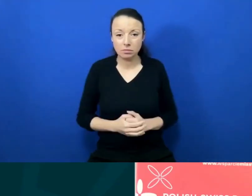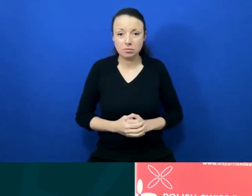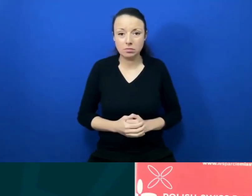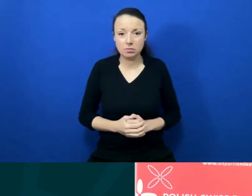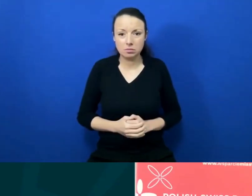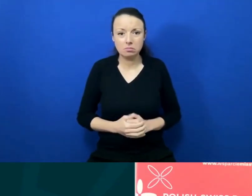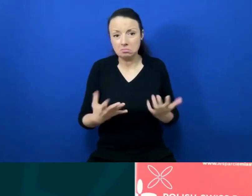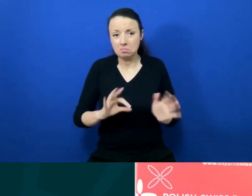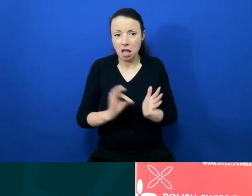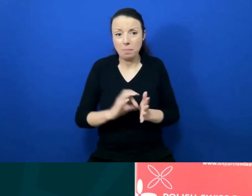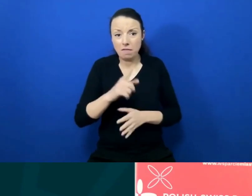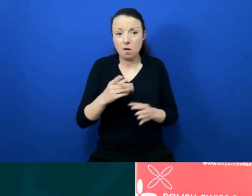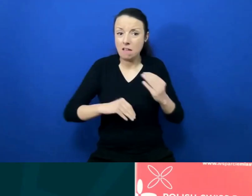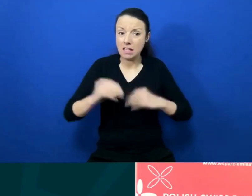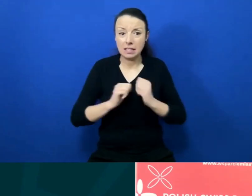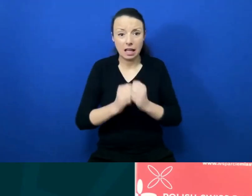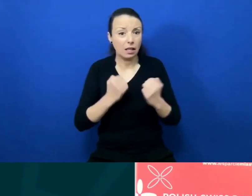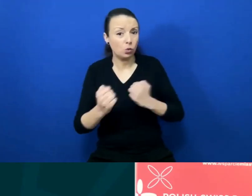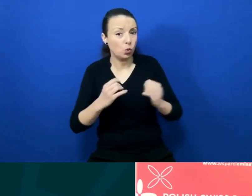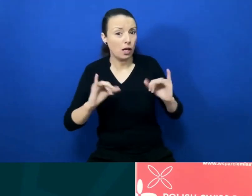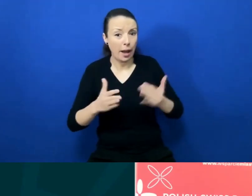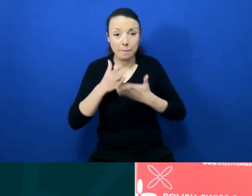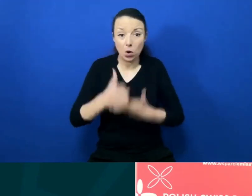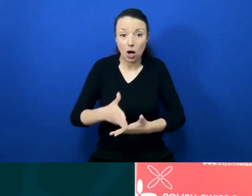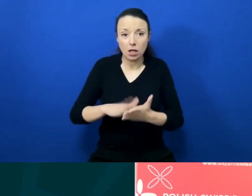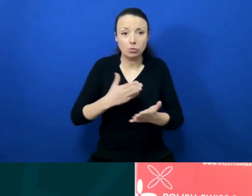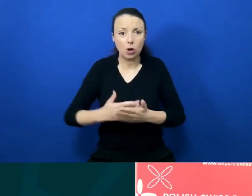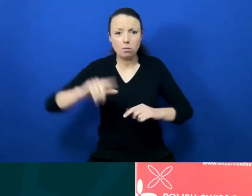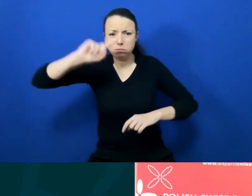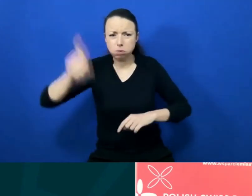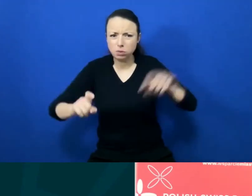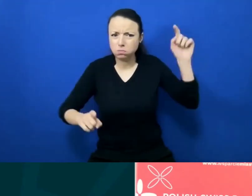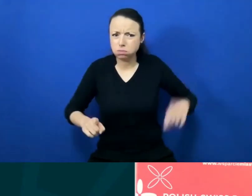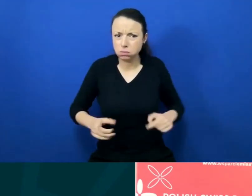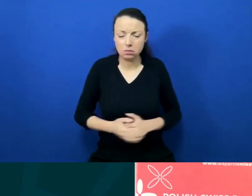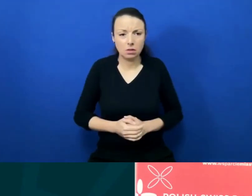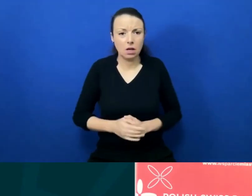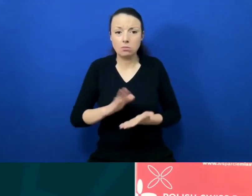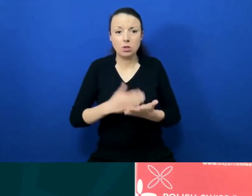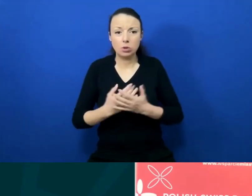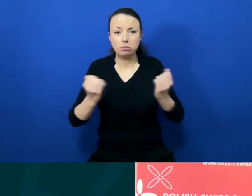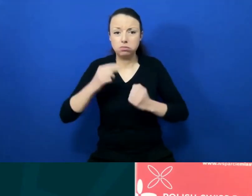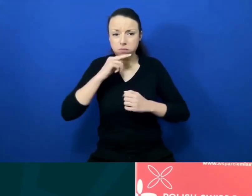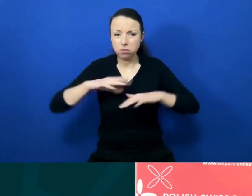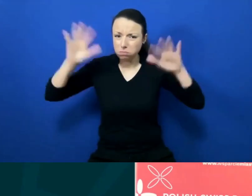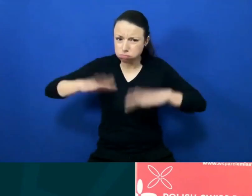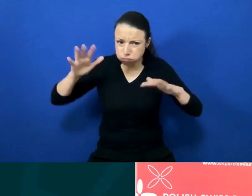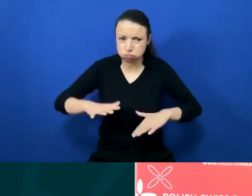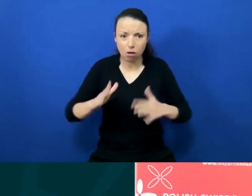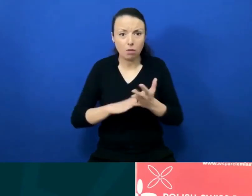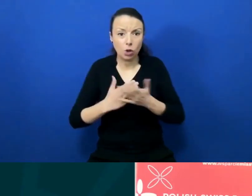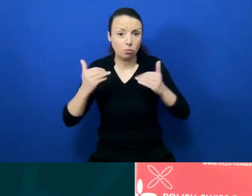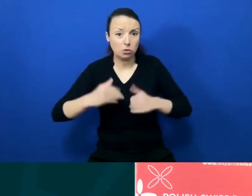during some kind of storm or heavy rain. For example, branches can break and fall.